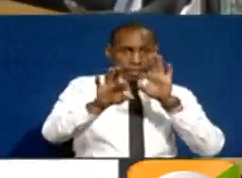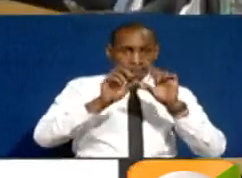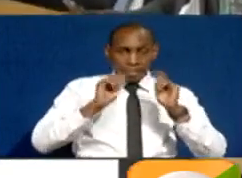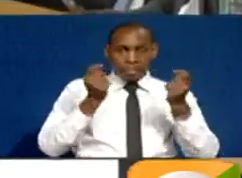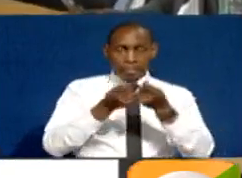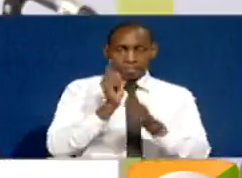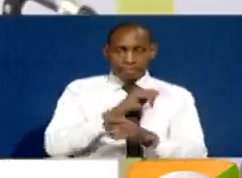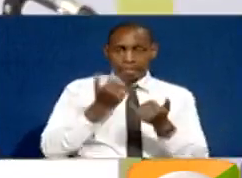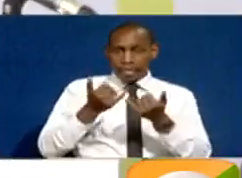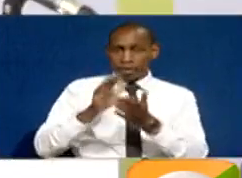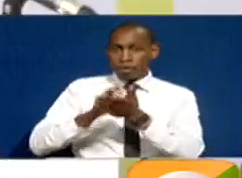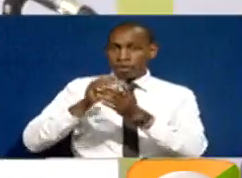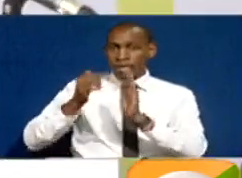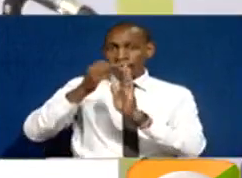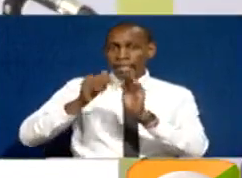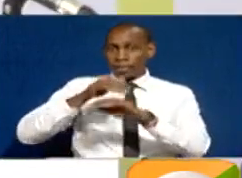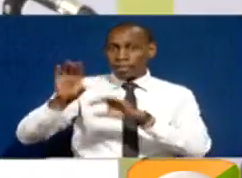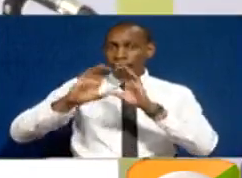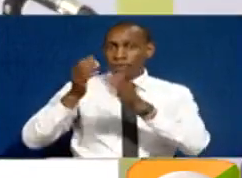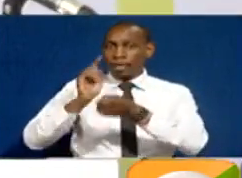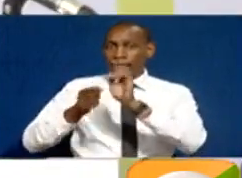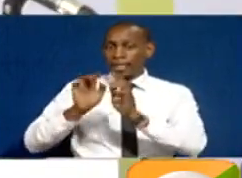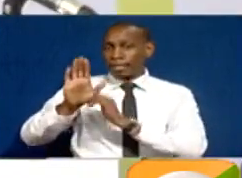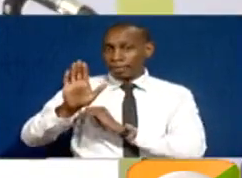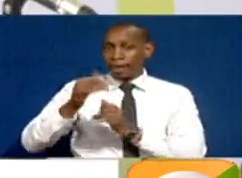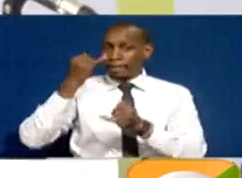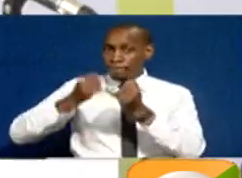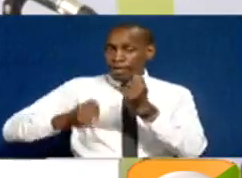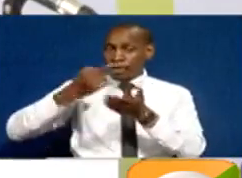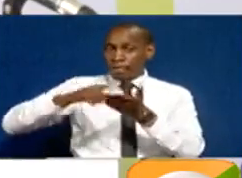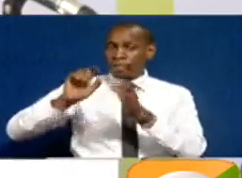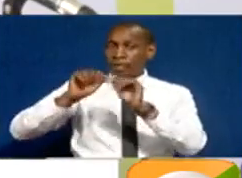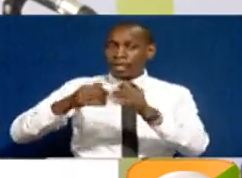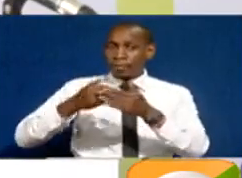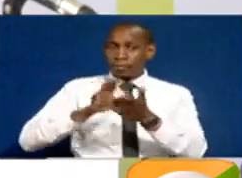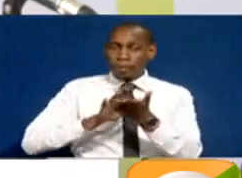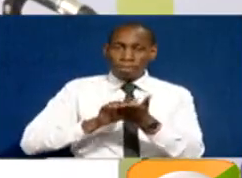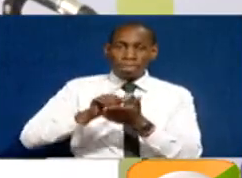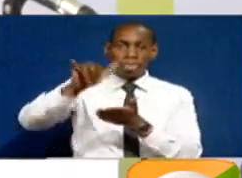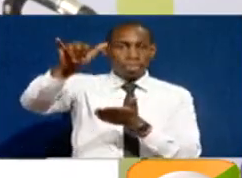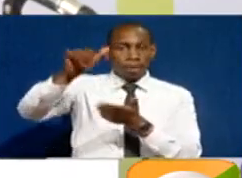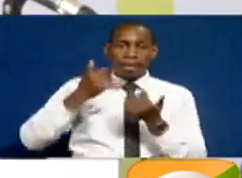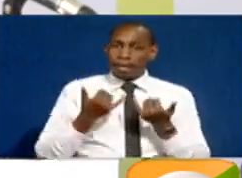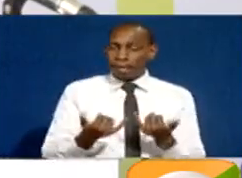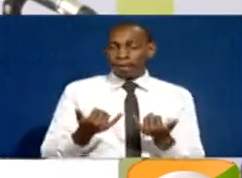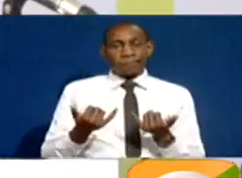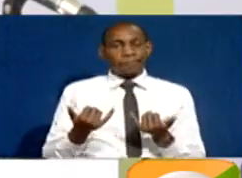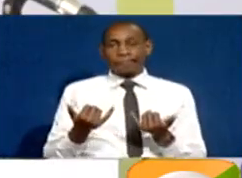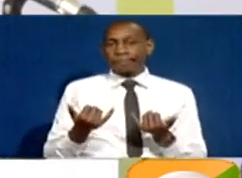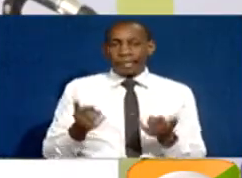teams, we will send the list to World Athletics for final approval before they go there. So